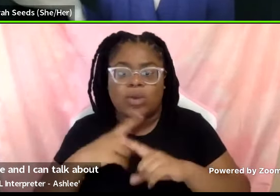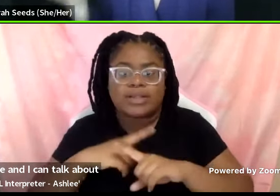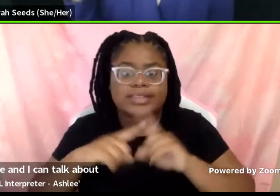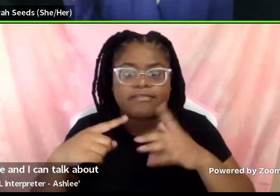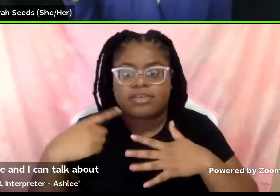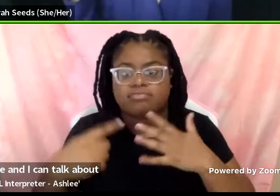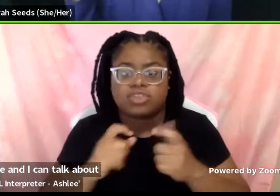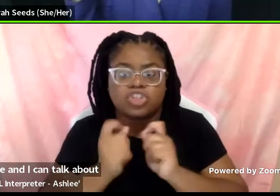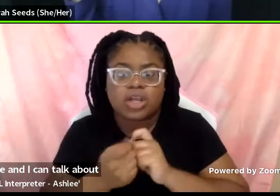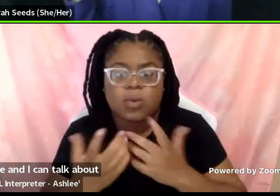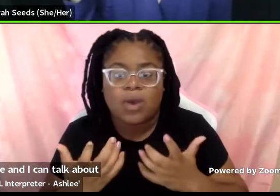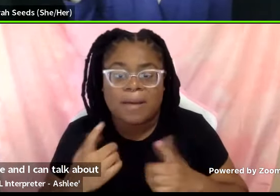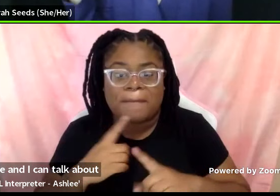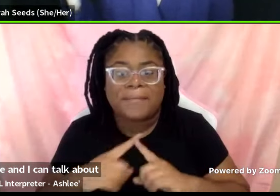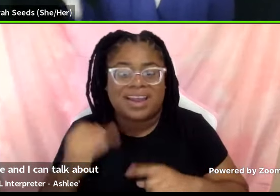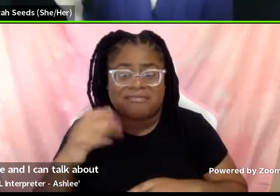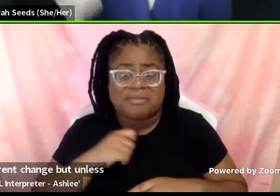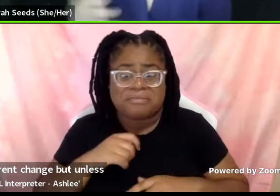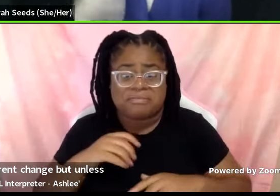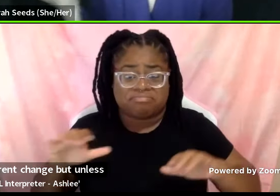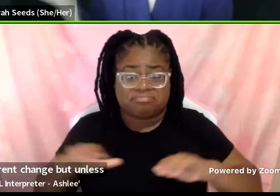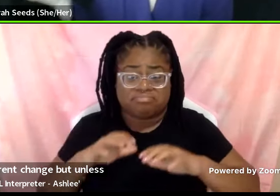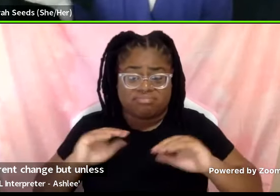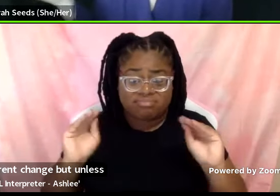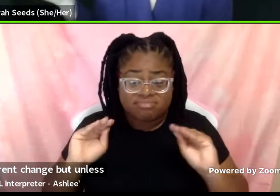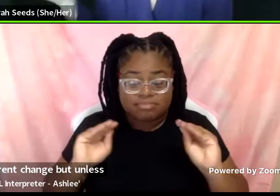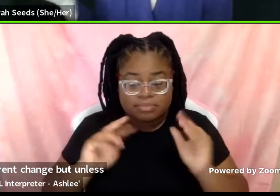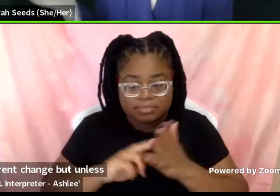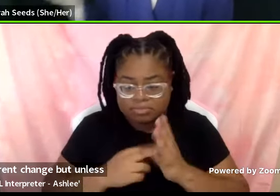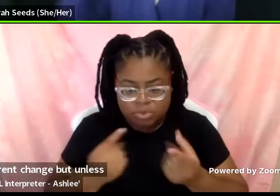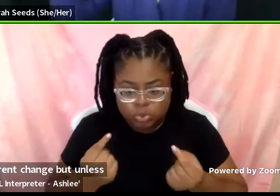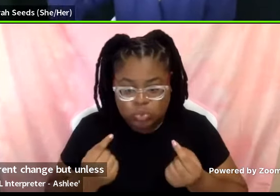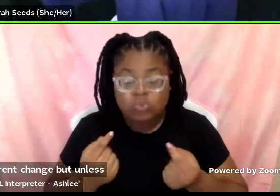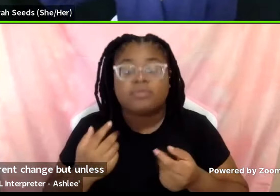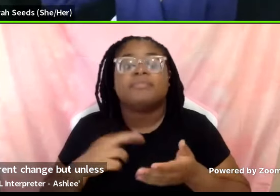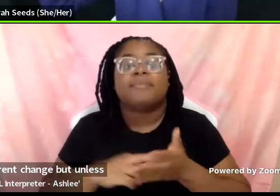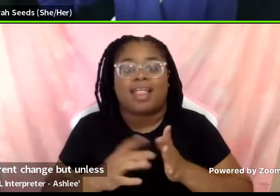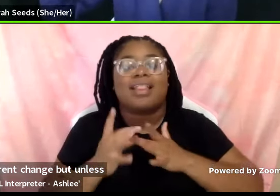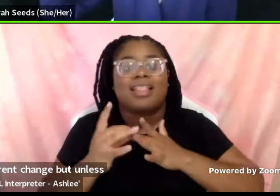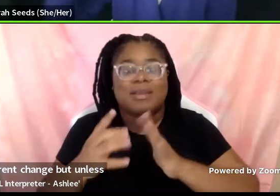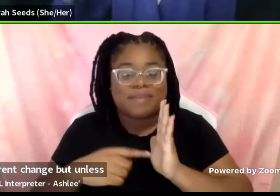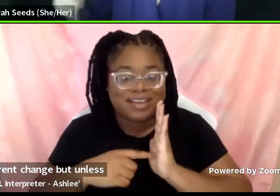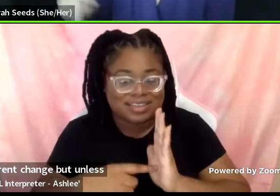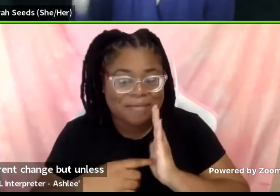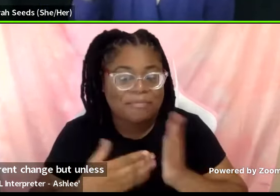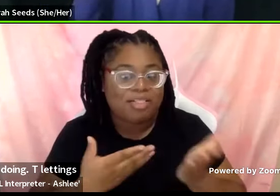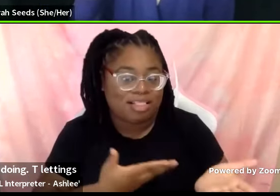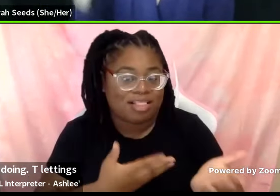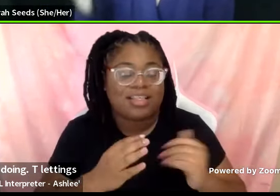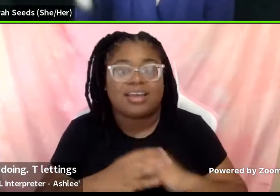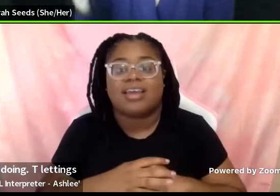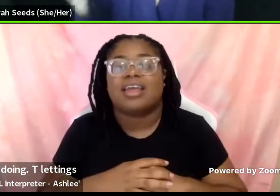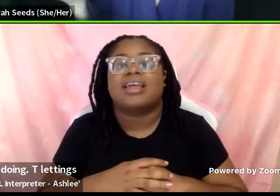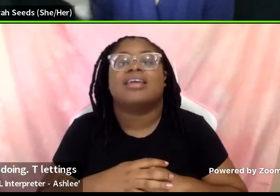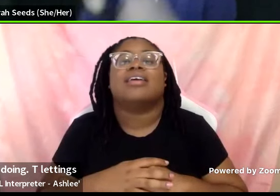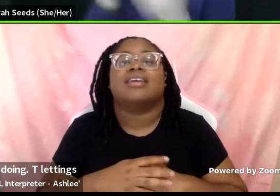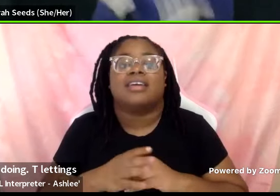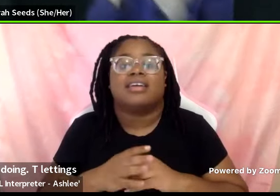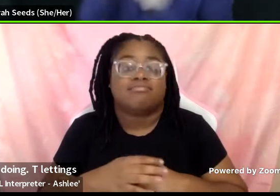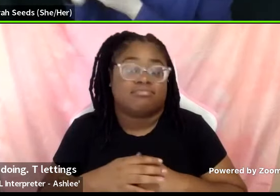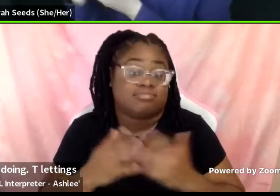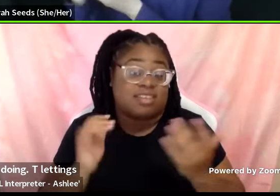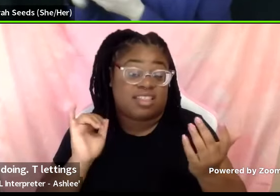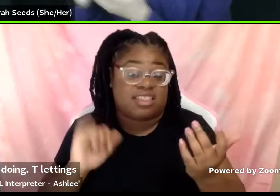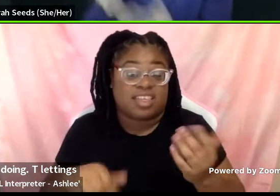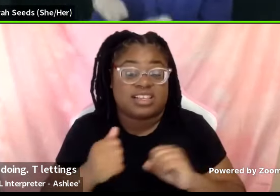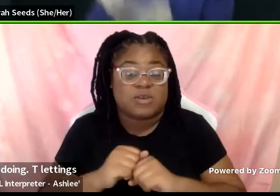it, what am I doing? So let's lead by example. Let's not hammer everyone over the head about everything, but let's just make good work, and that